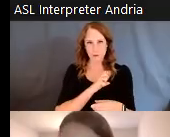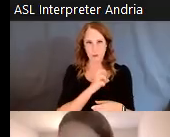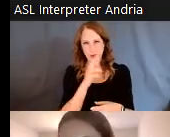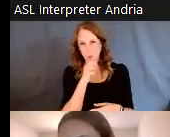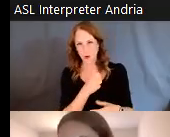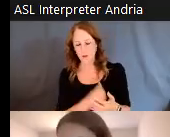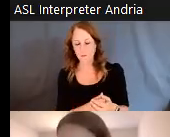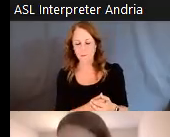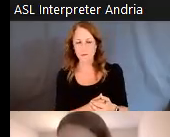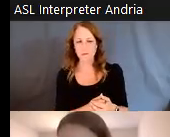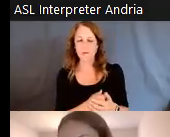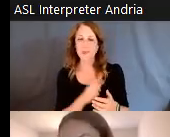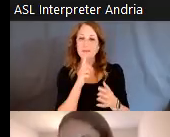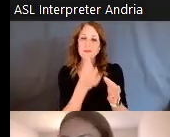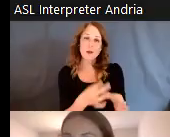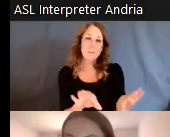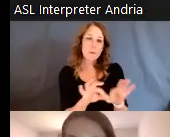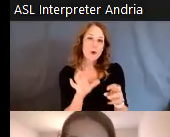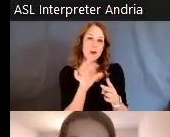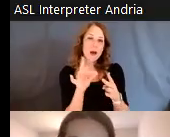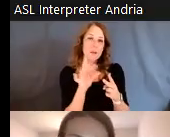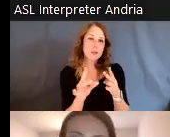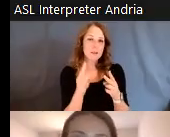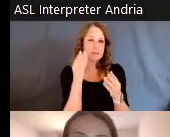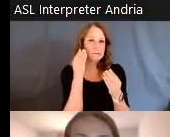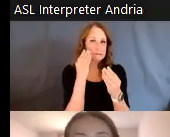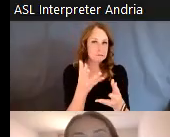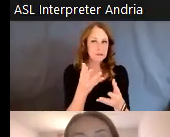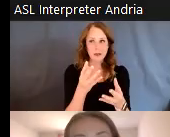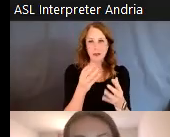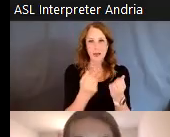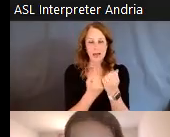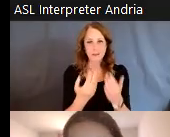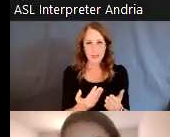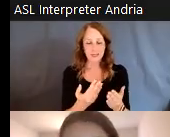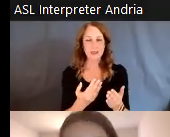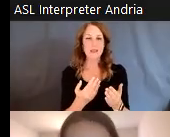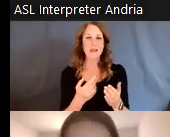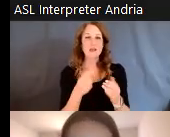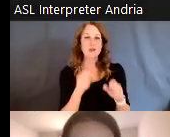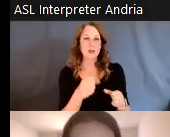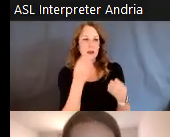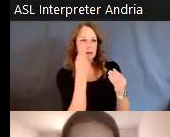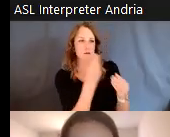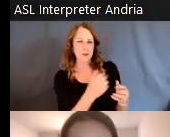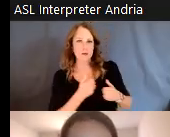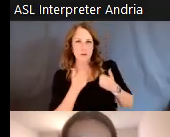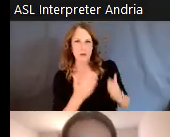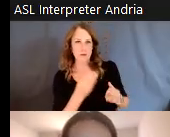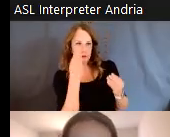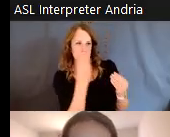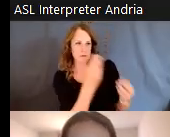This is a really important option to know about as an advocate, to be able to communicate to survivors.